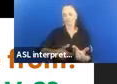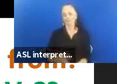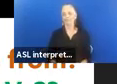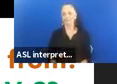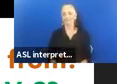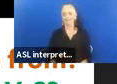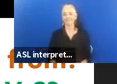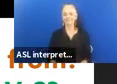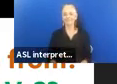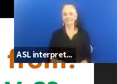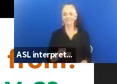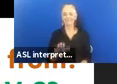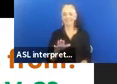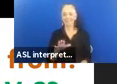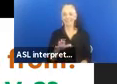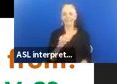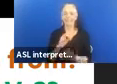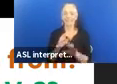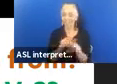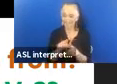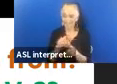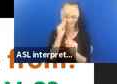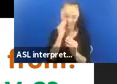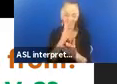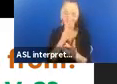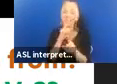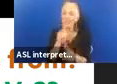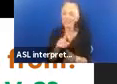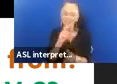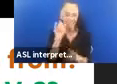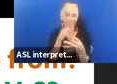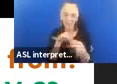Spoiler alert, the answer isn't that important.